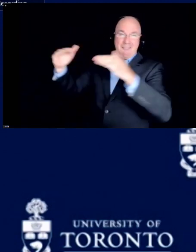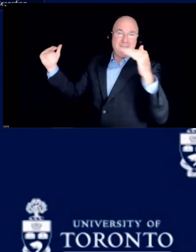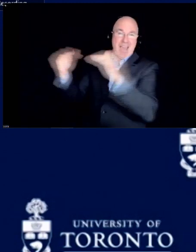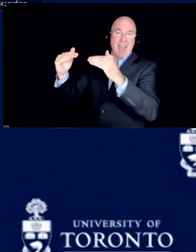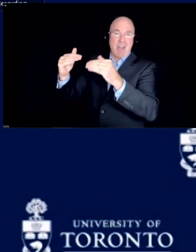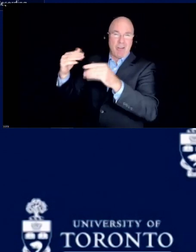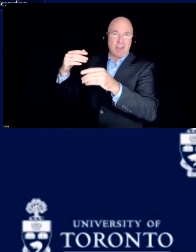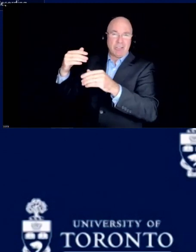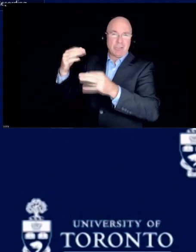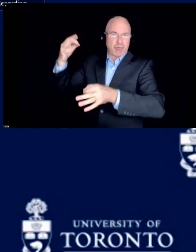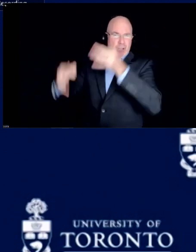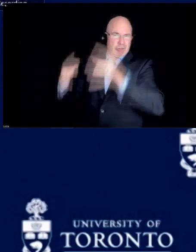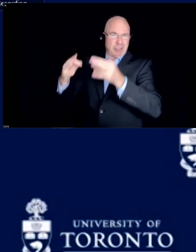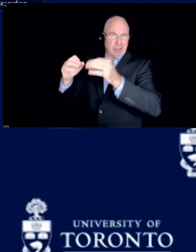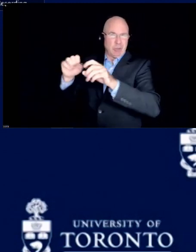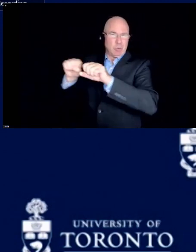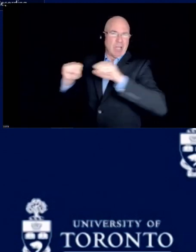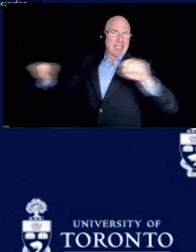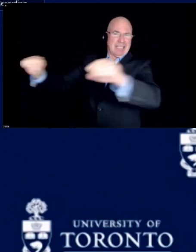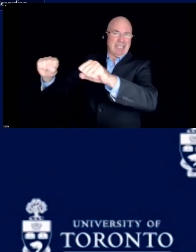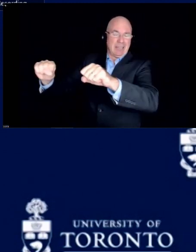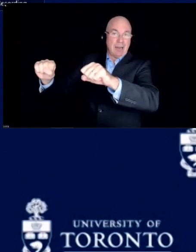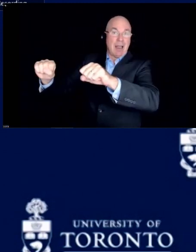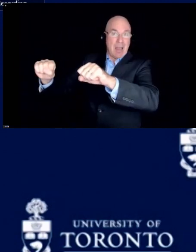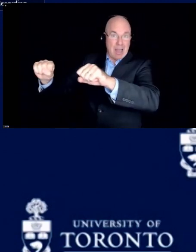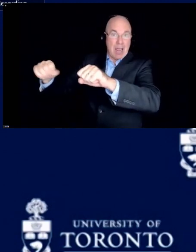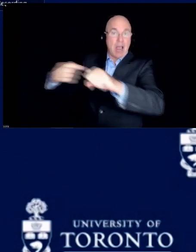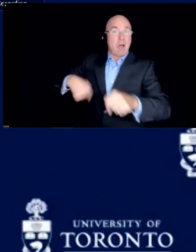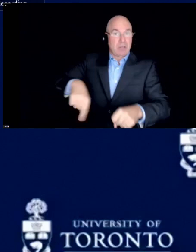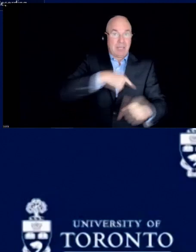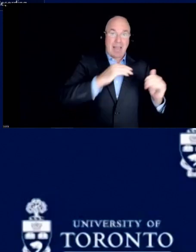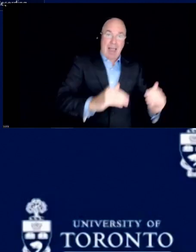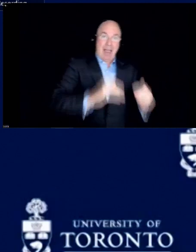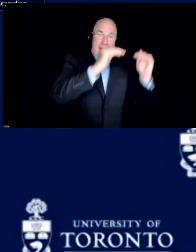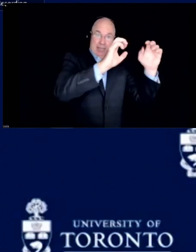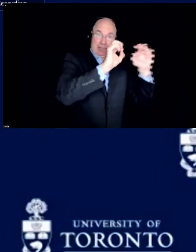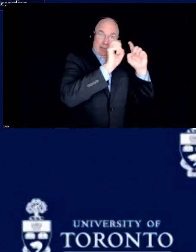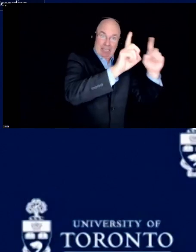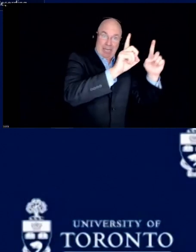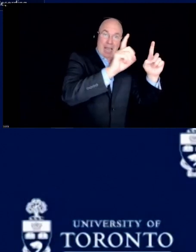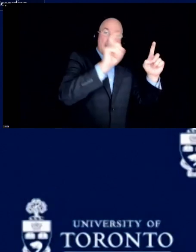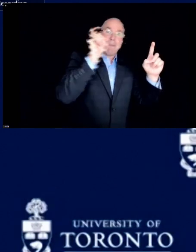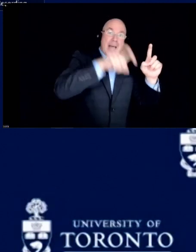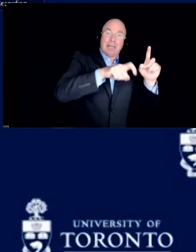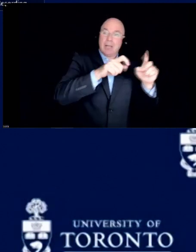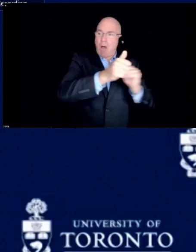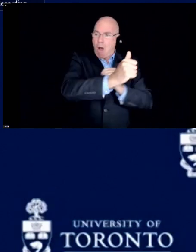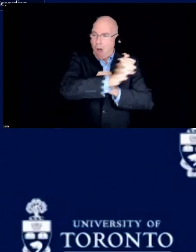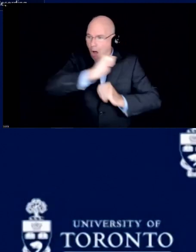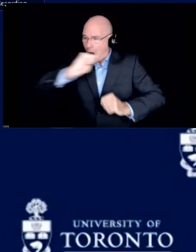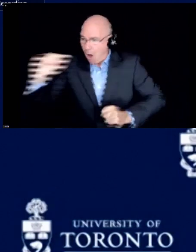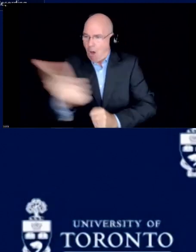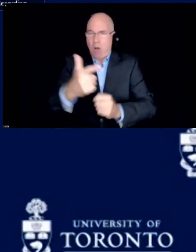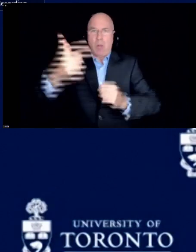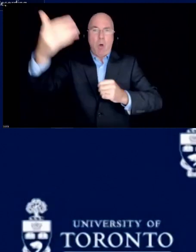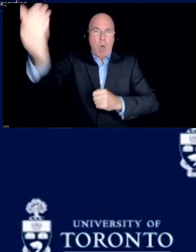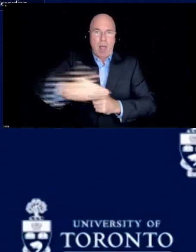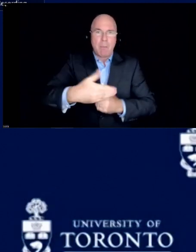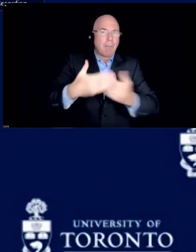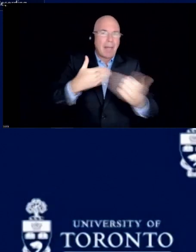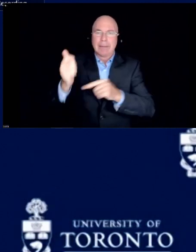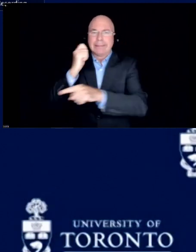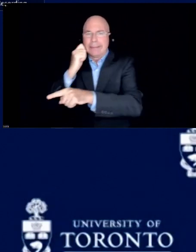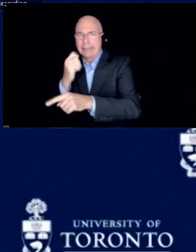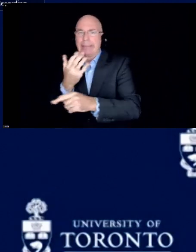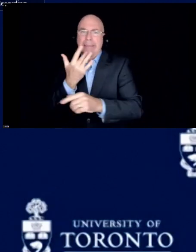just society, and a higher education sector where none is unwelcome because of their skin or made to feel